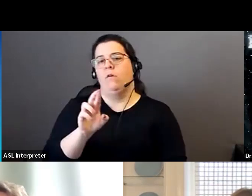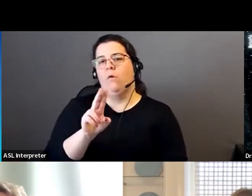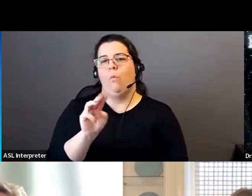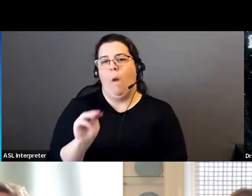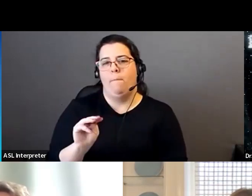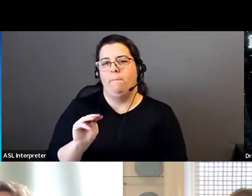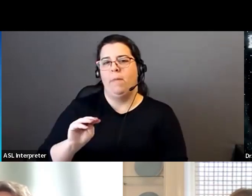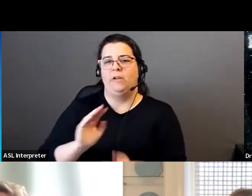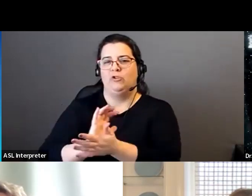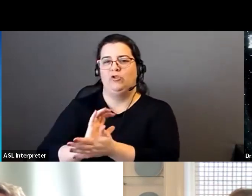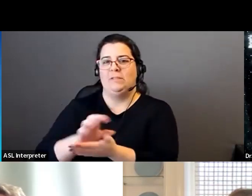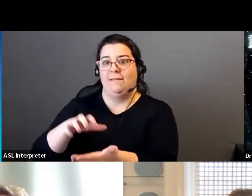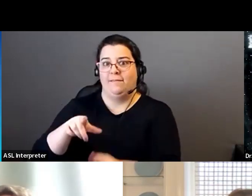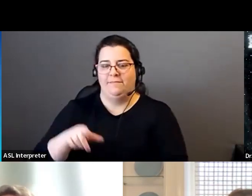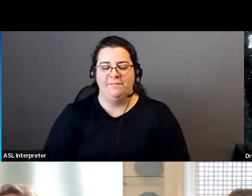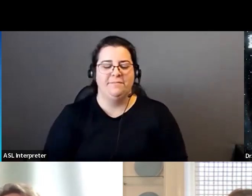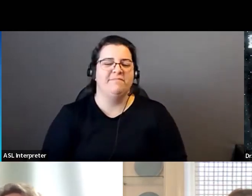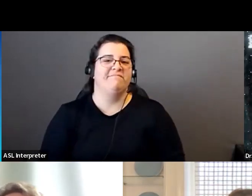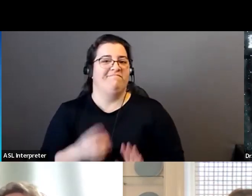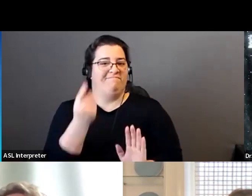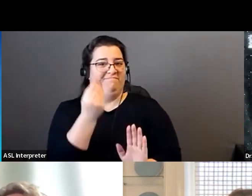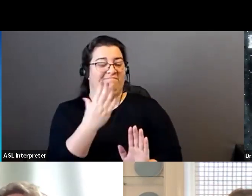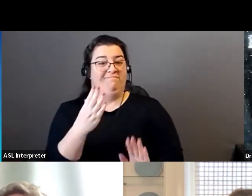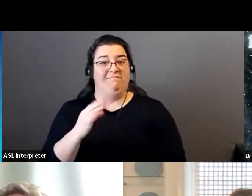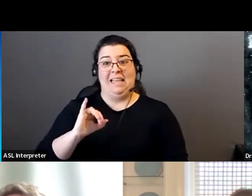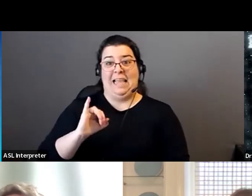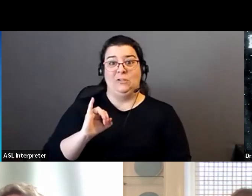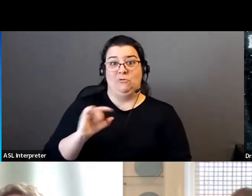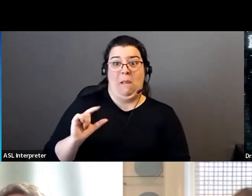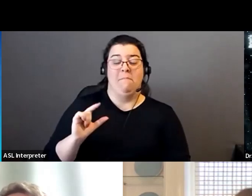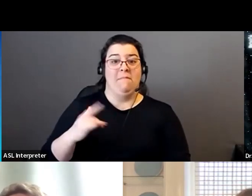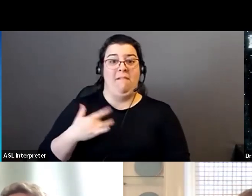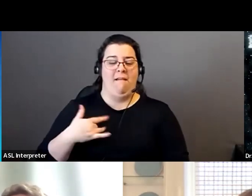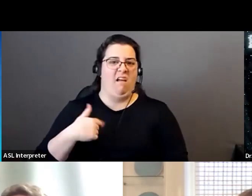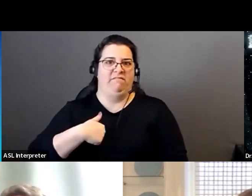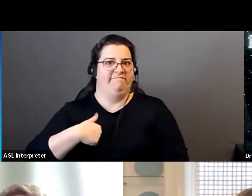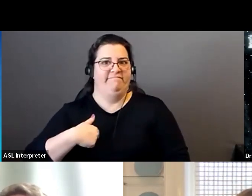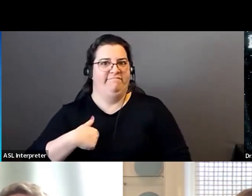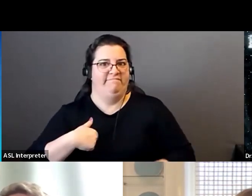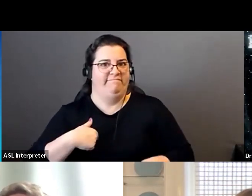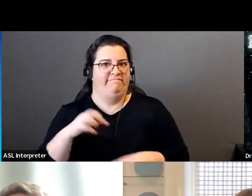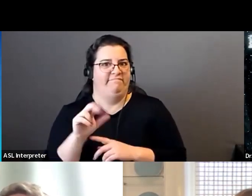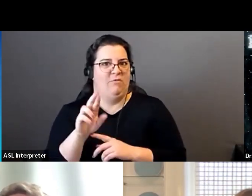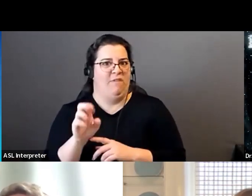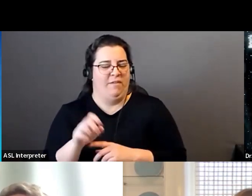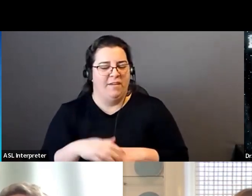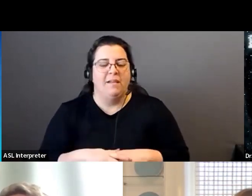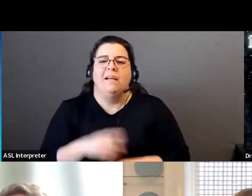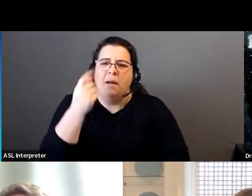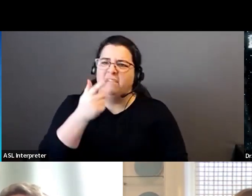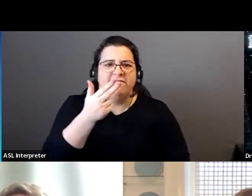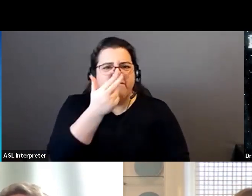So I don't go on Instagram Live a lot, but I said, you know what? And it's really strange. Whenever I do an Instagram Live